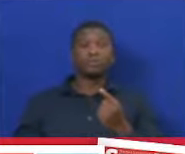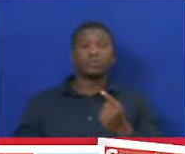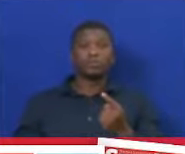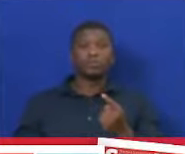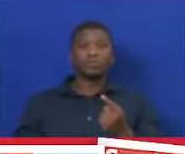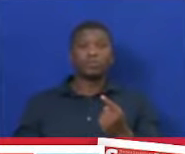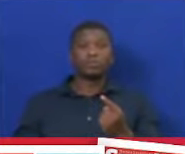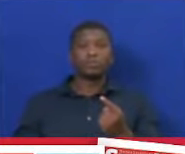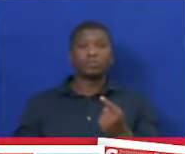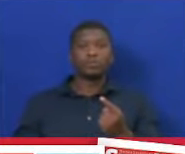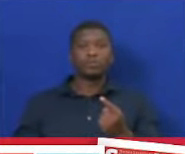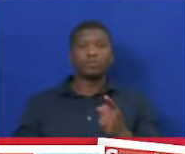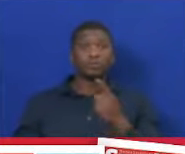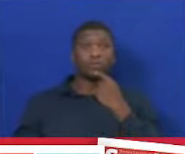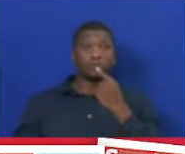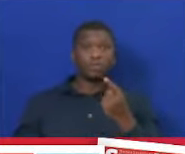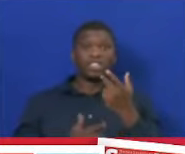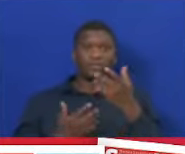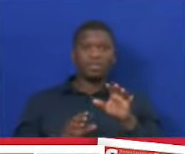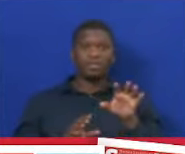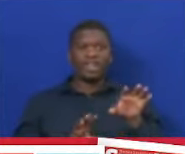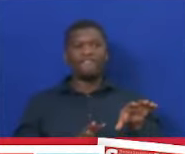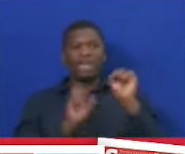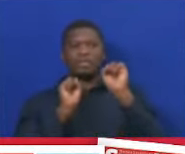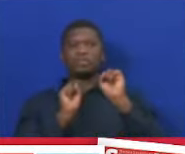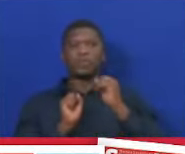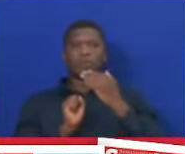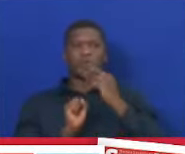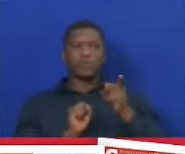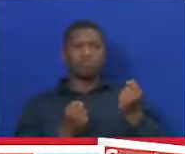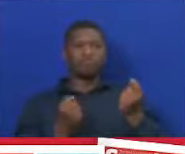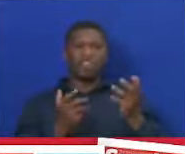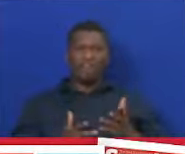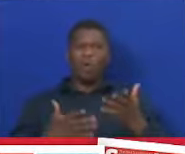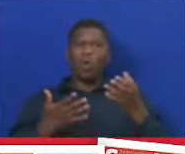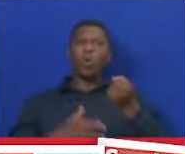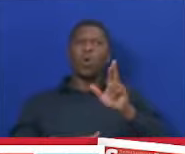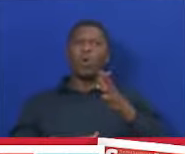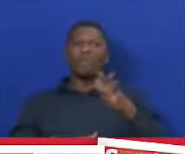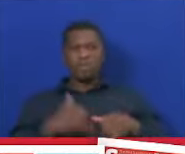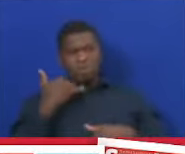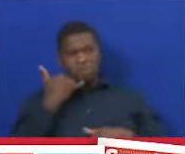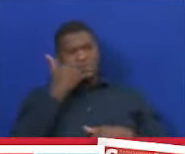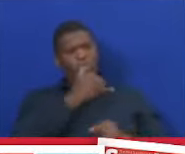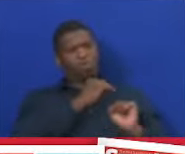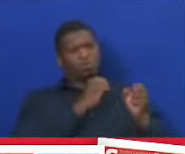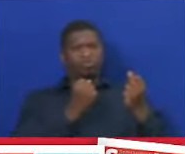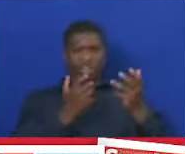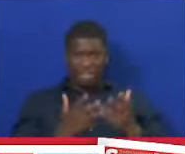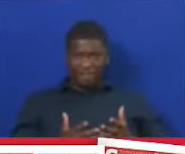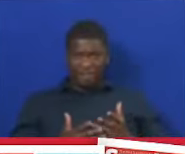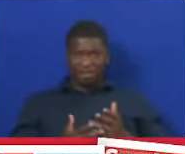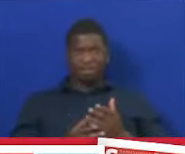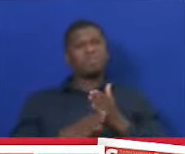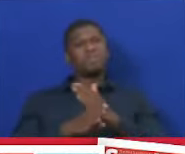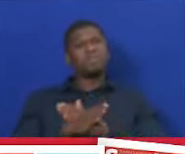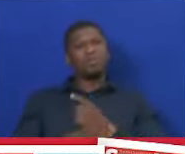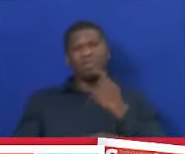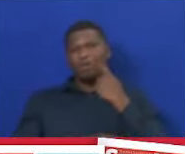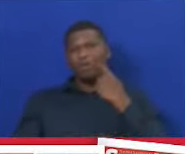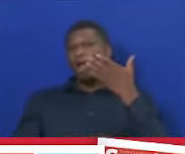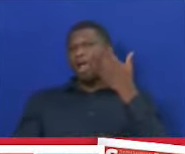he was fetched by his driver or he had called his driver to come and get him? Where was Mr. Madlanga when you were